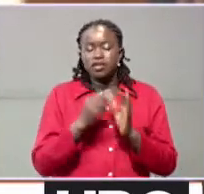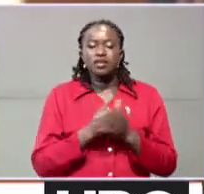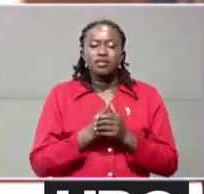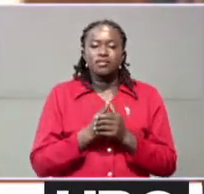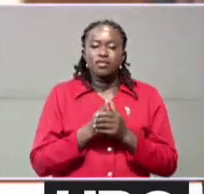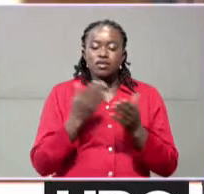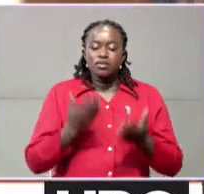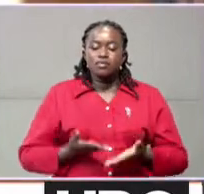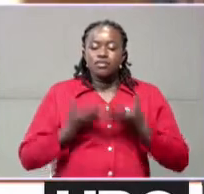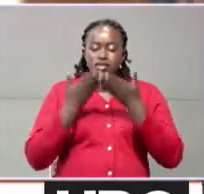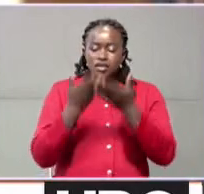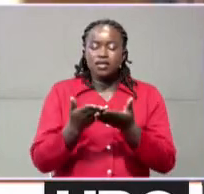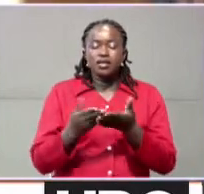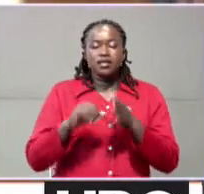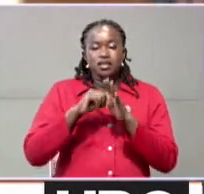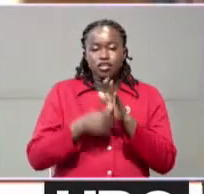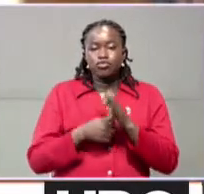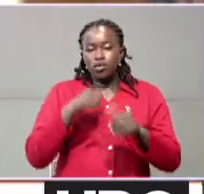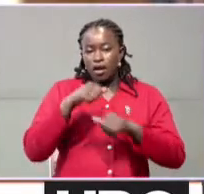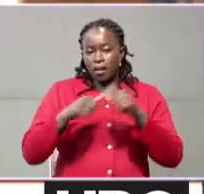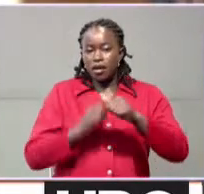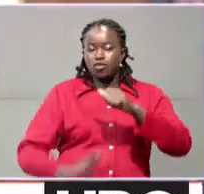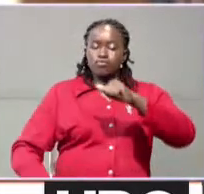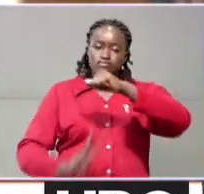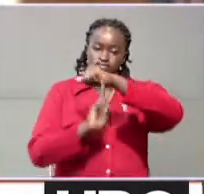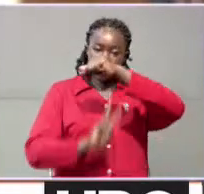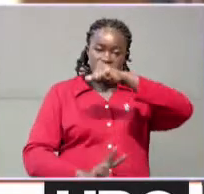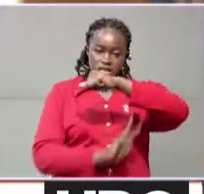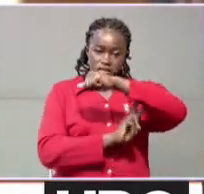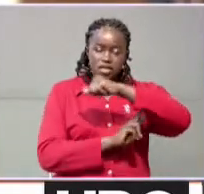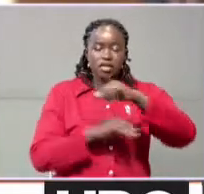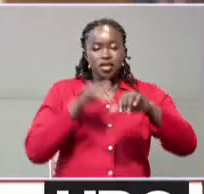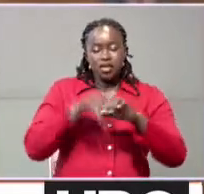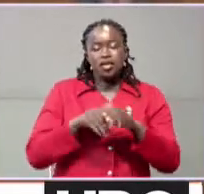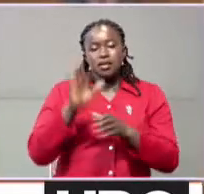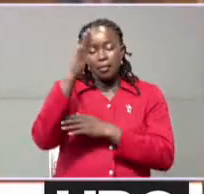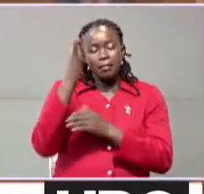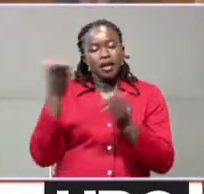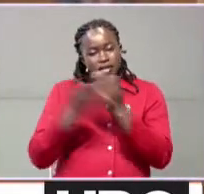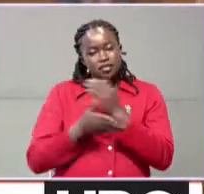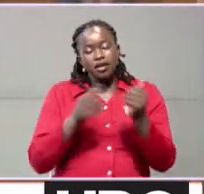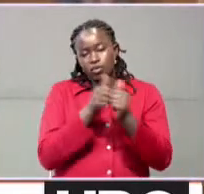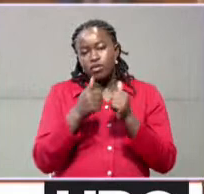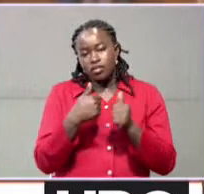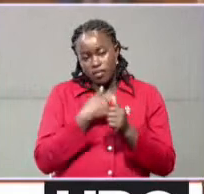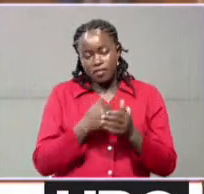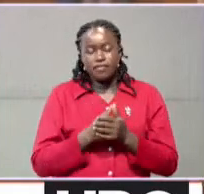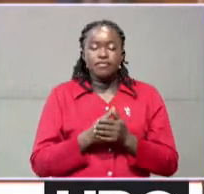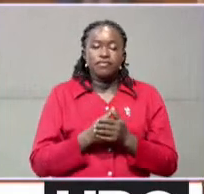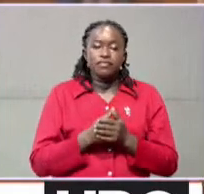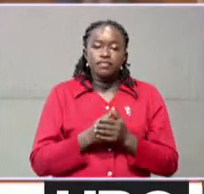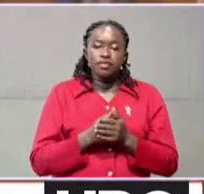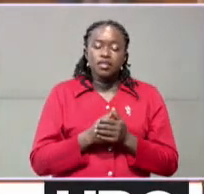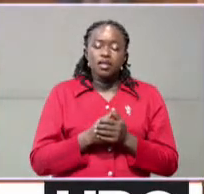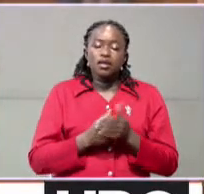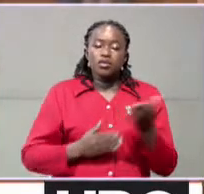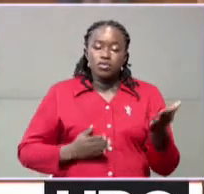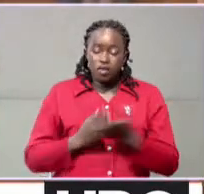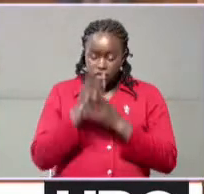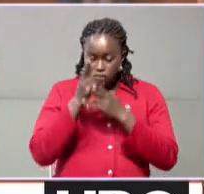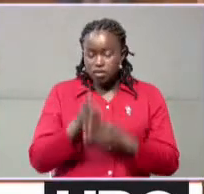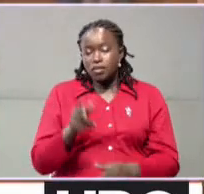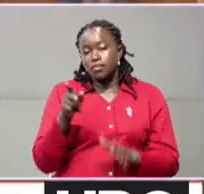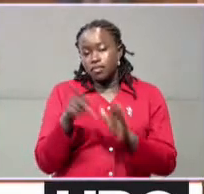presented here a matter about the bridges in palisa together with me writeable's uh prime minister